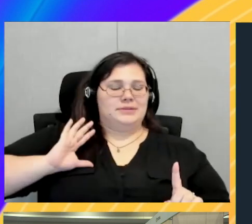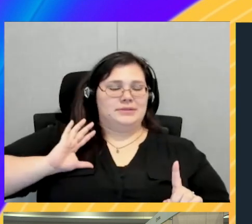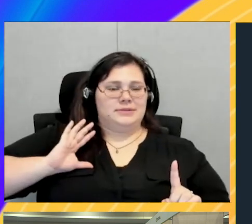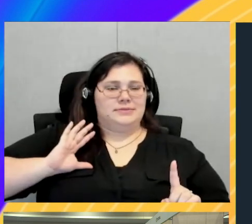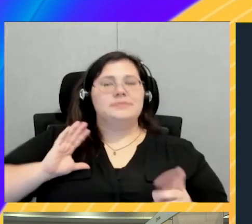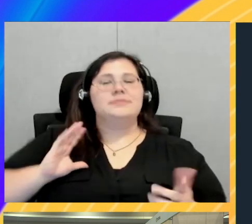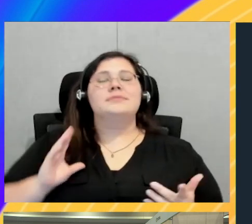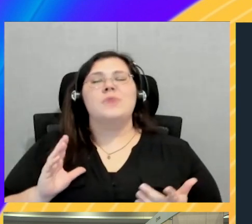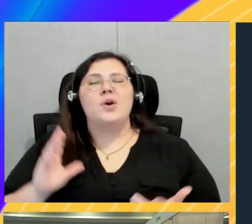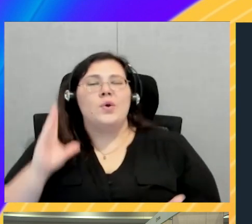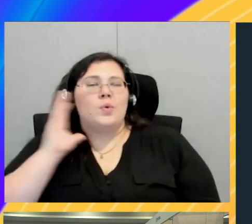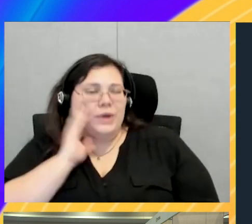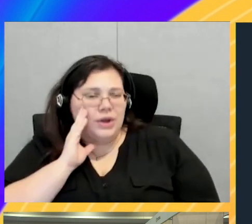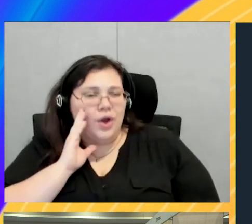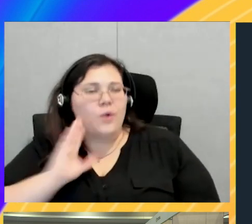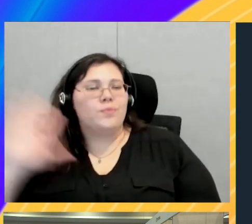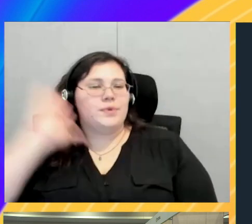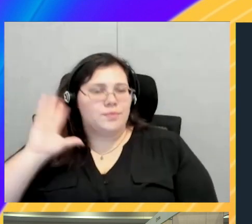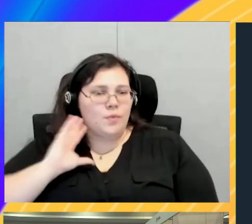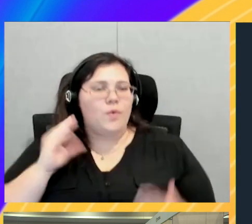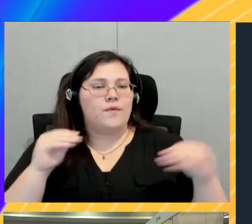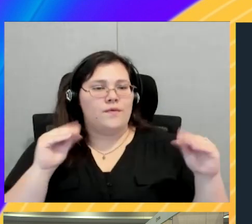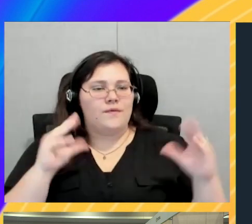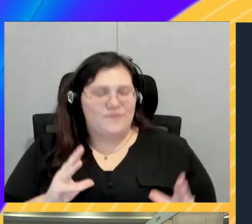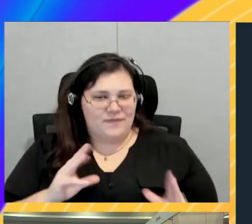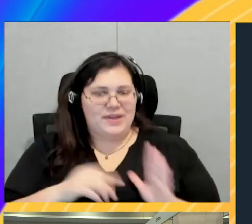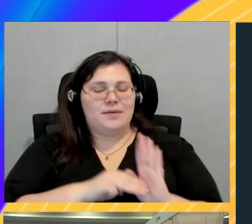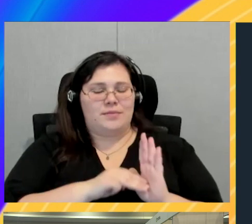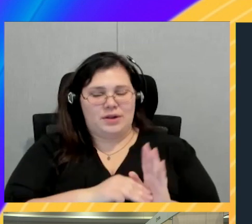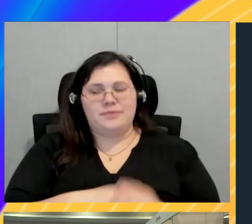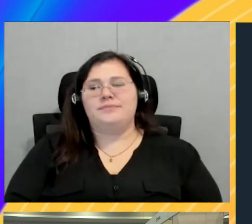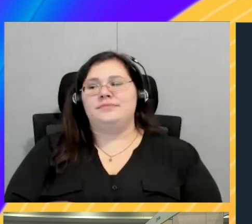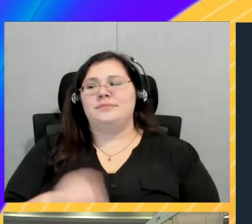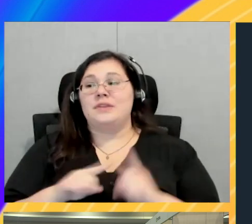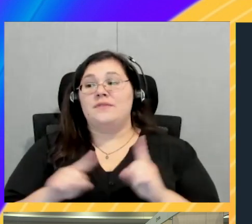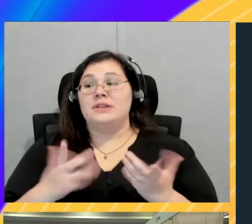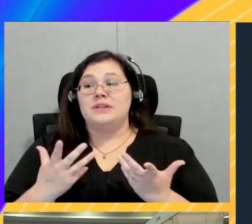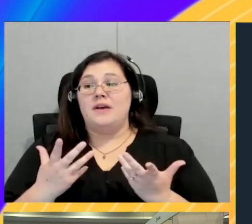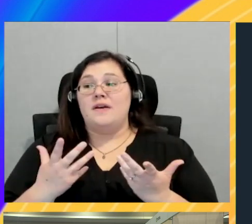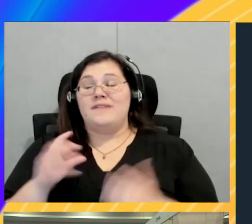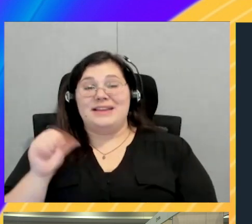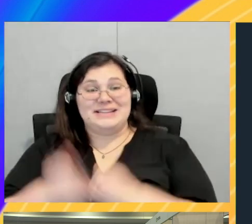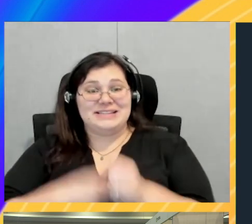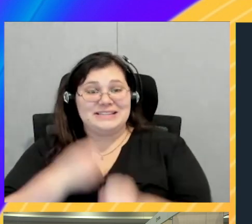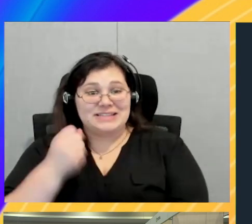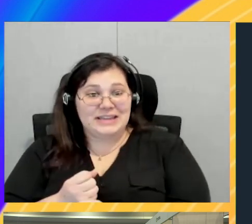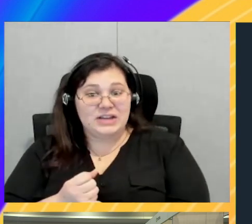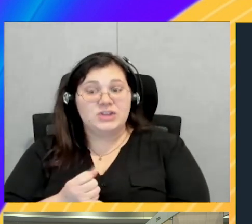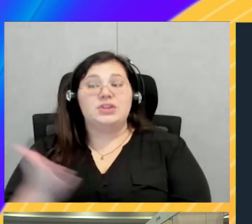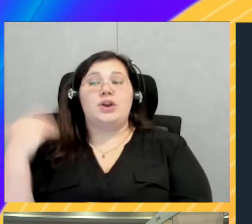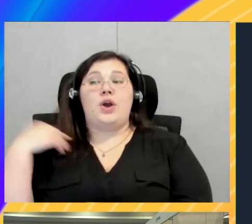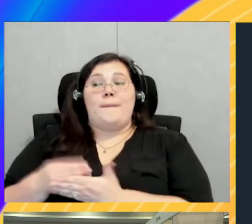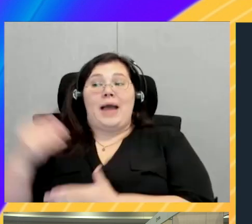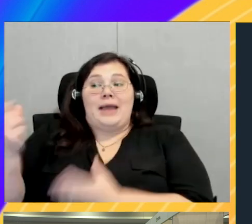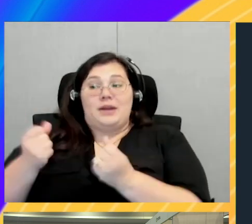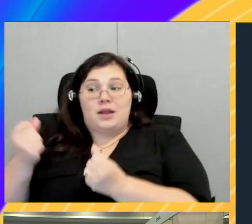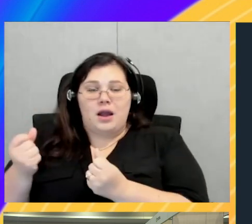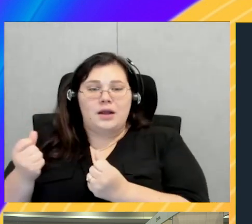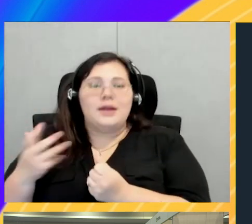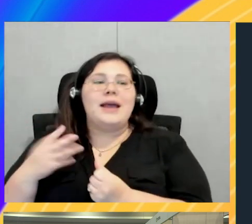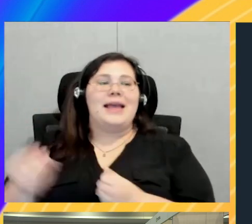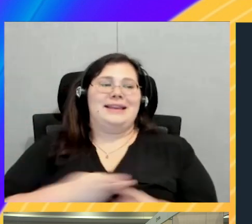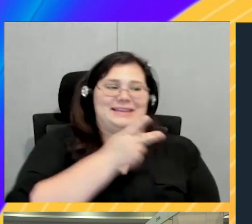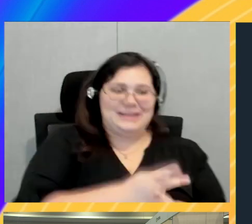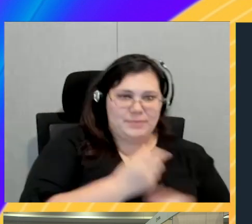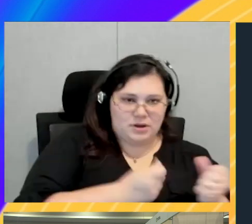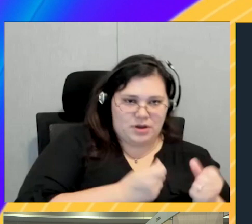model. It's the difference between buying a car, let's say 10 years ago, and keeping the car for 10 years. I have experience with this.